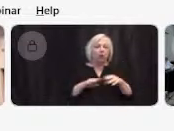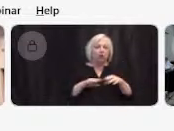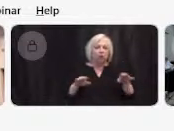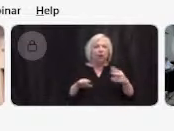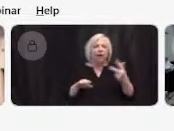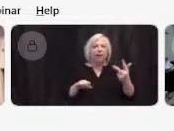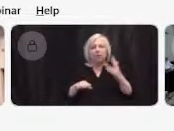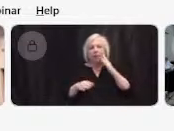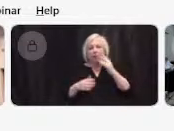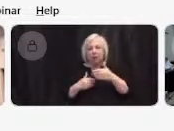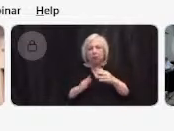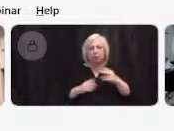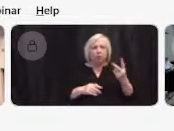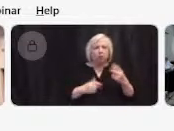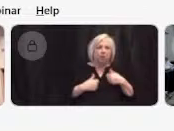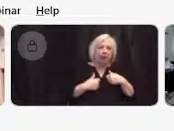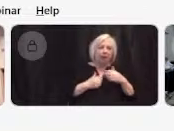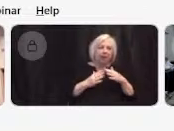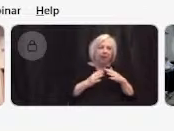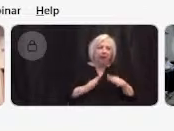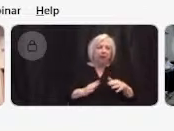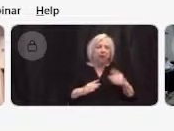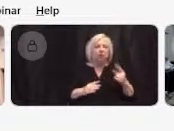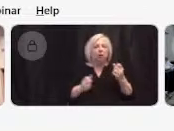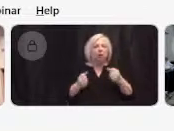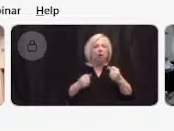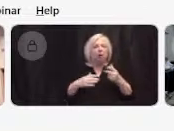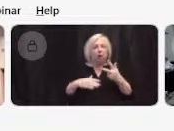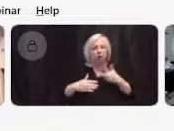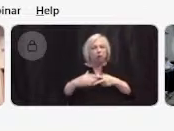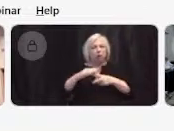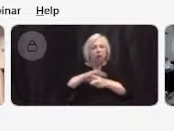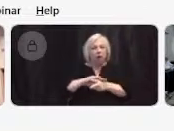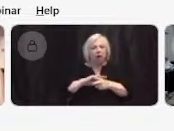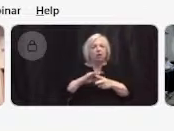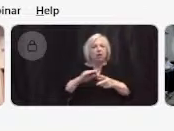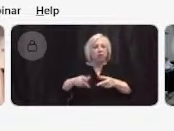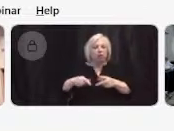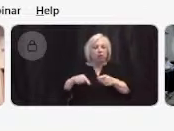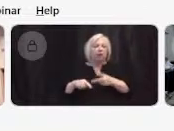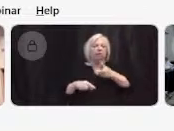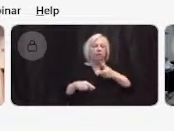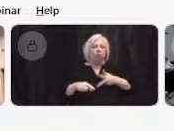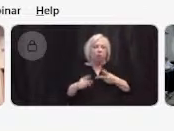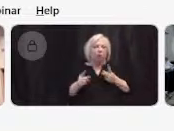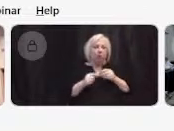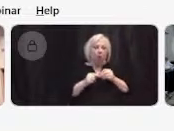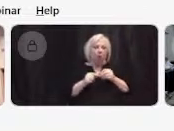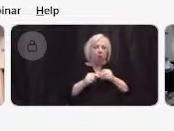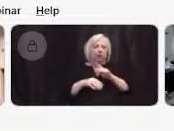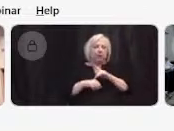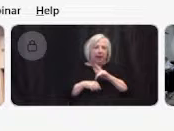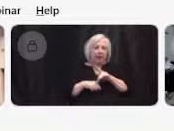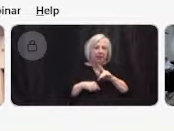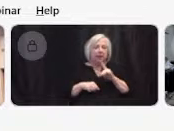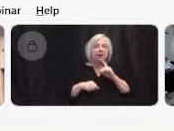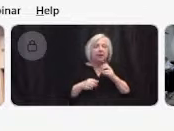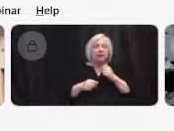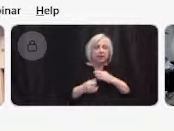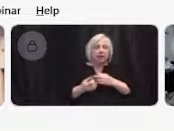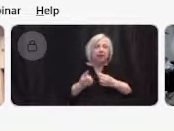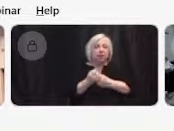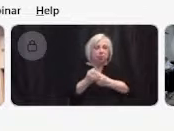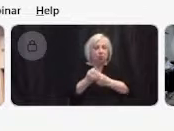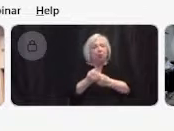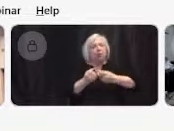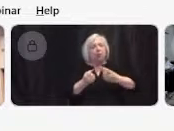and two-bath house. The property has a one-car garage and enough driveway space for one additional vehicle. Staff is in support of